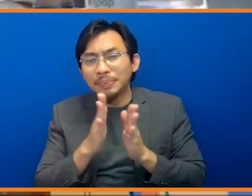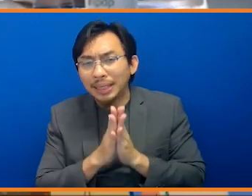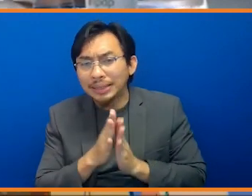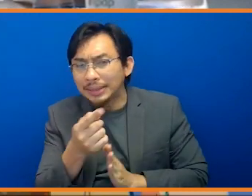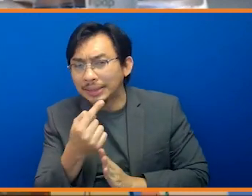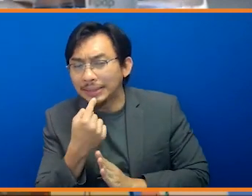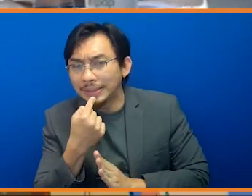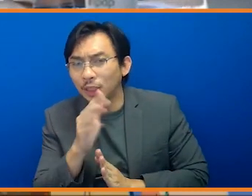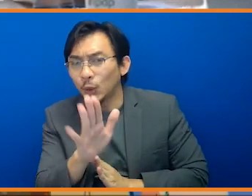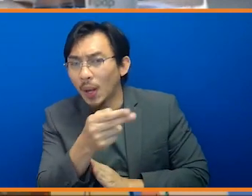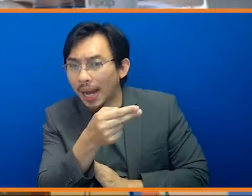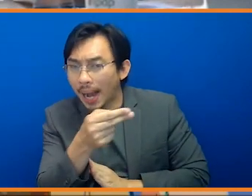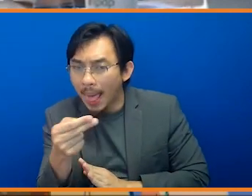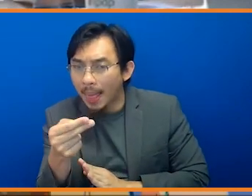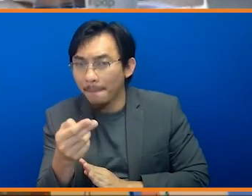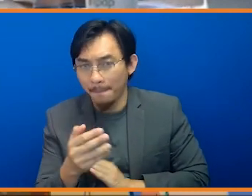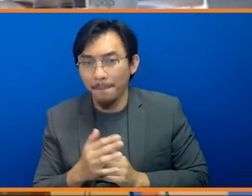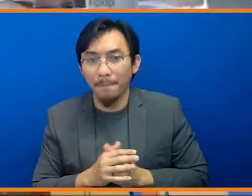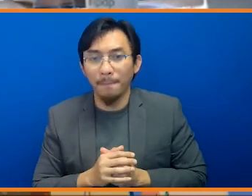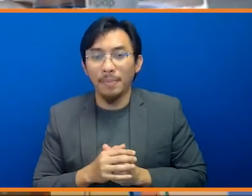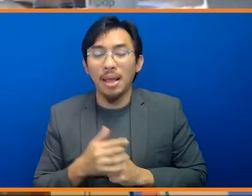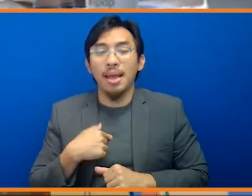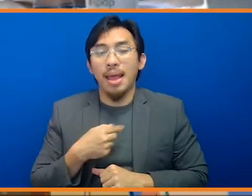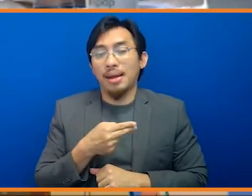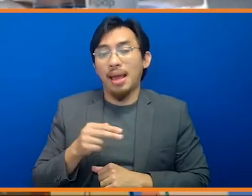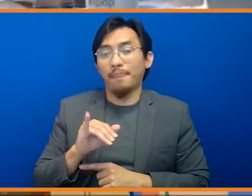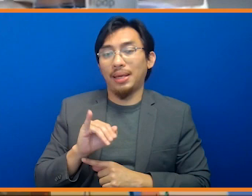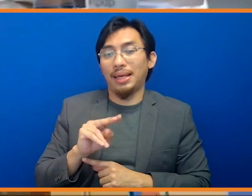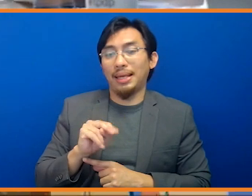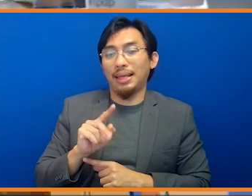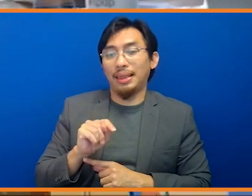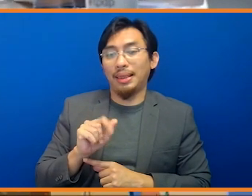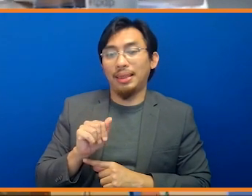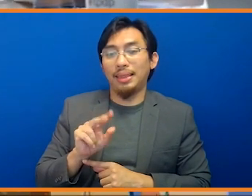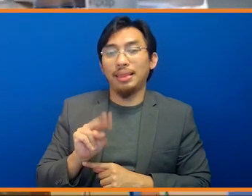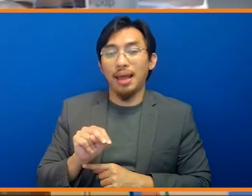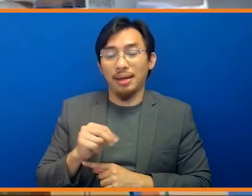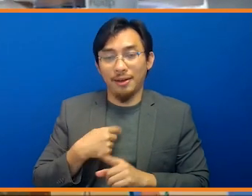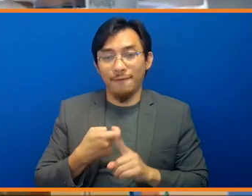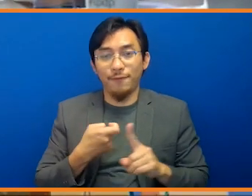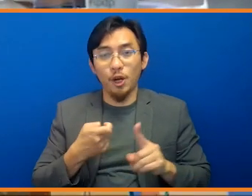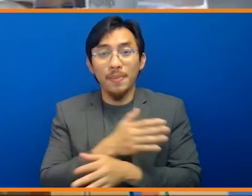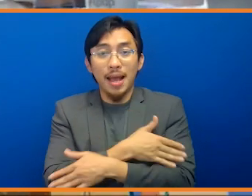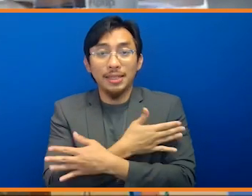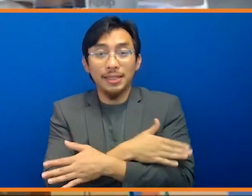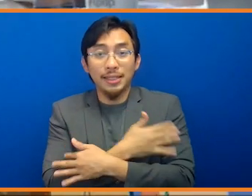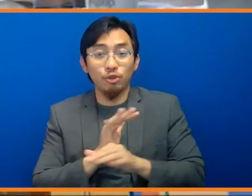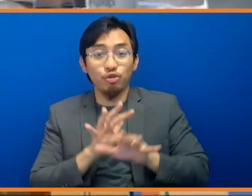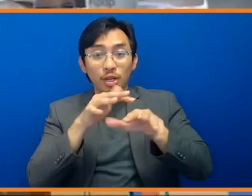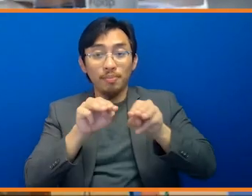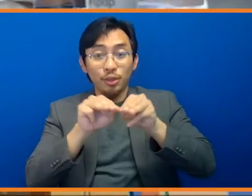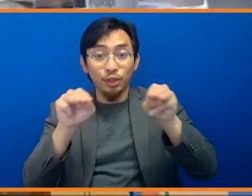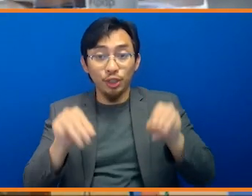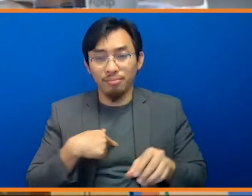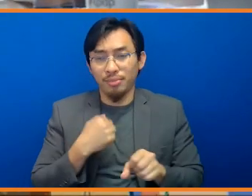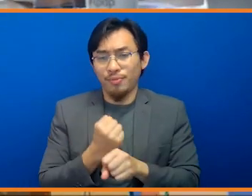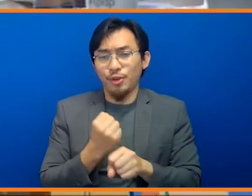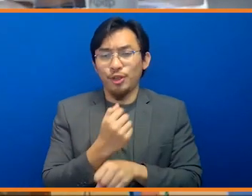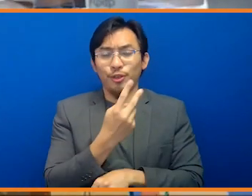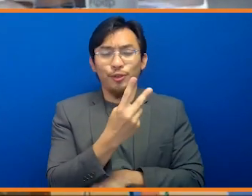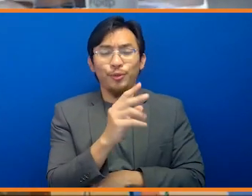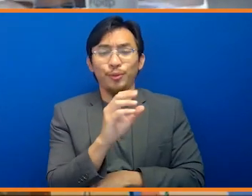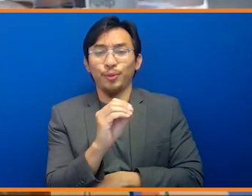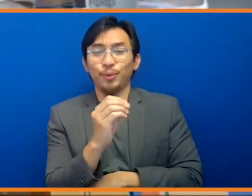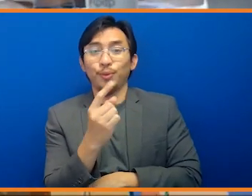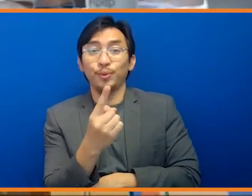name, please. my name Intan. I'm from Aceh Tsunami Museum. Mhm. I'm working there since